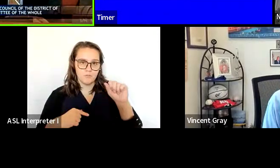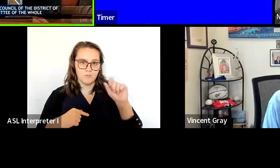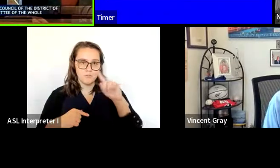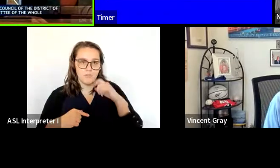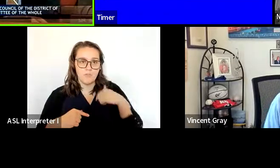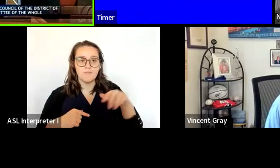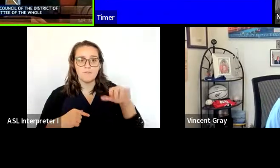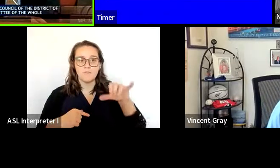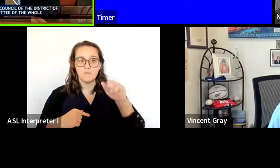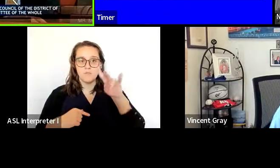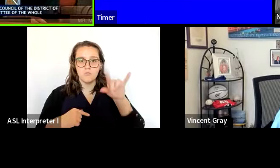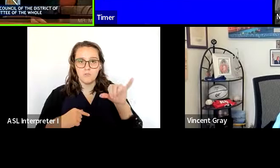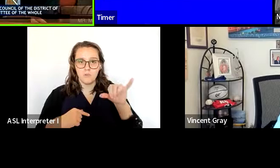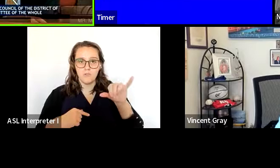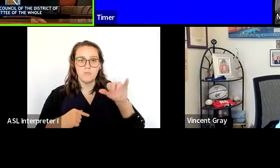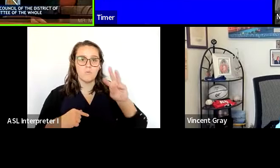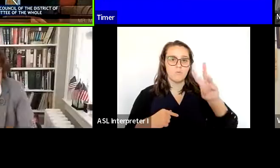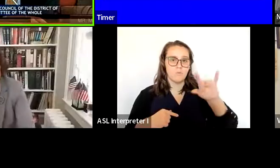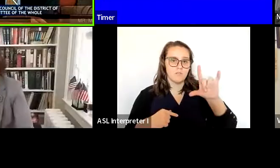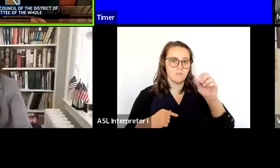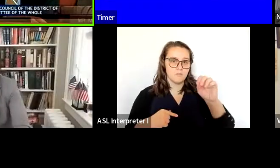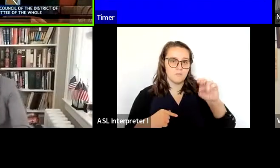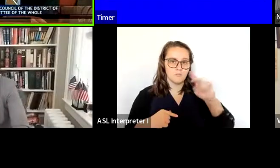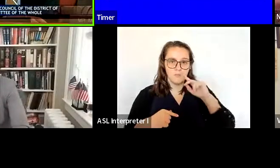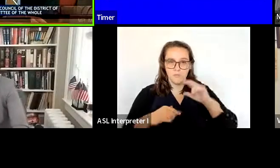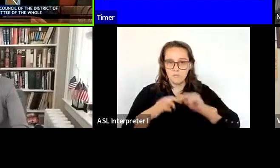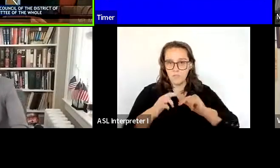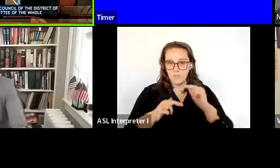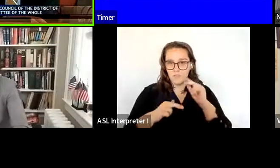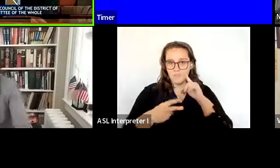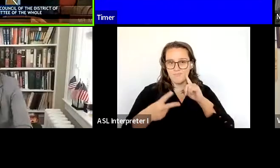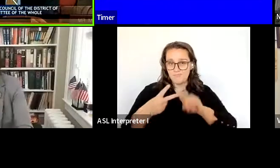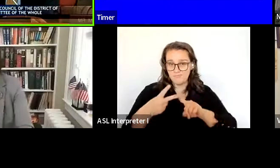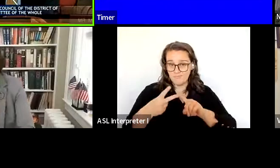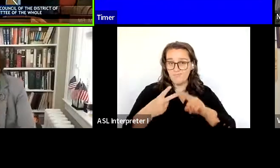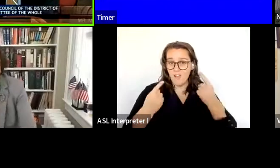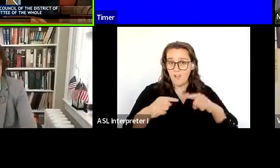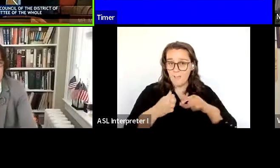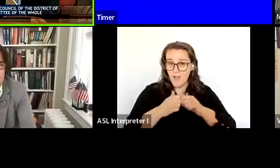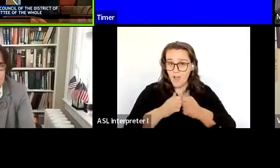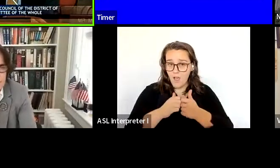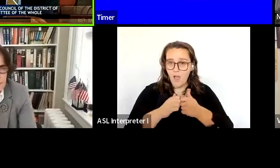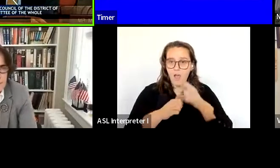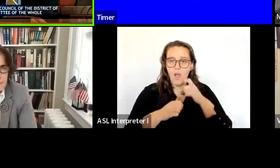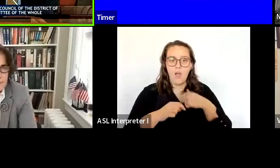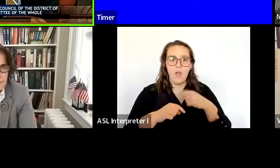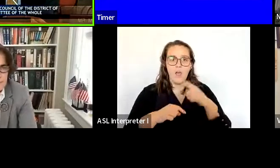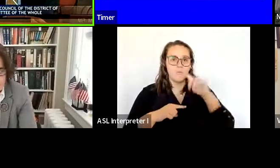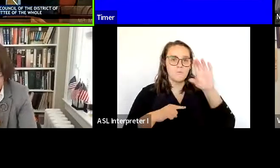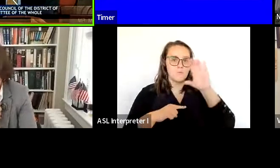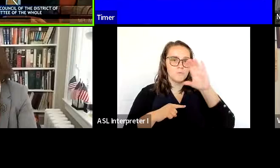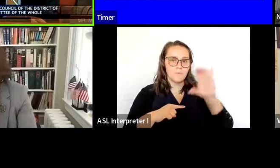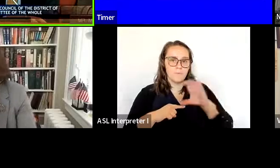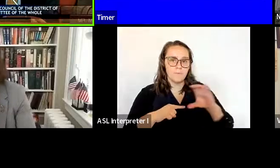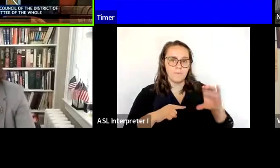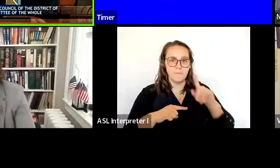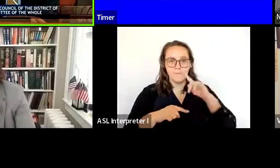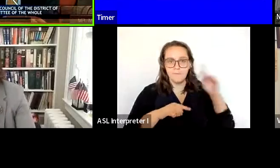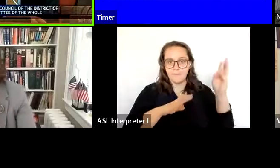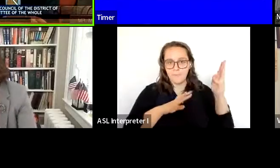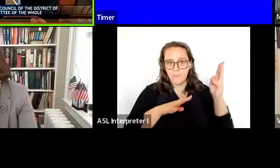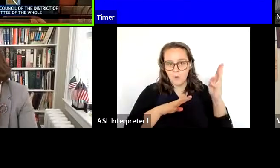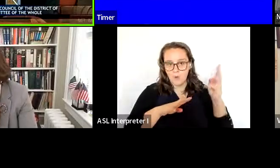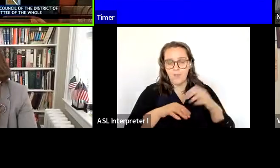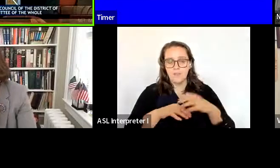also available via the Zoom video conference broadcast platform. It's being broadcast live